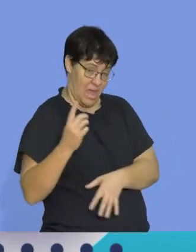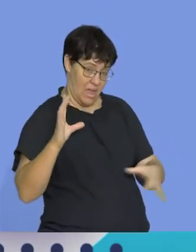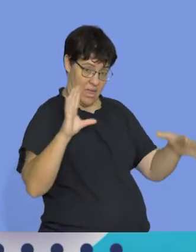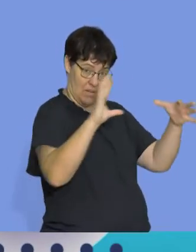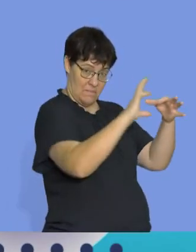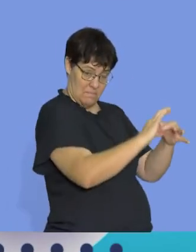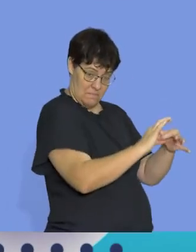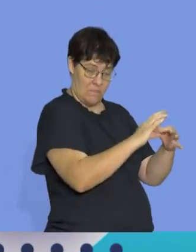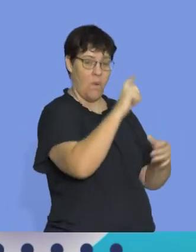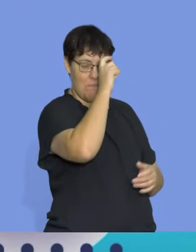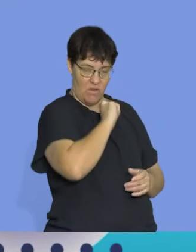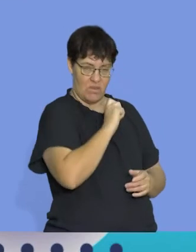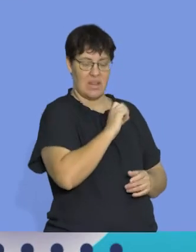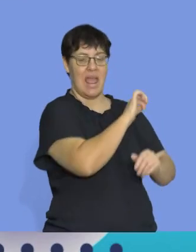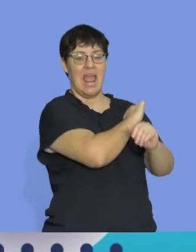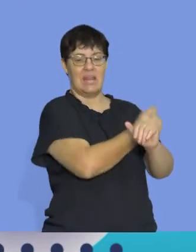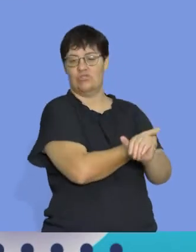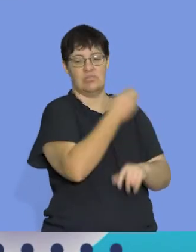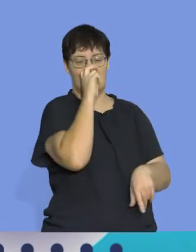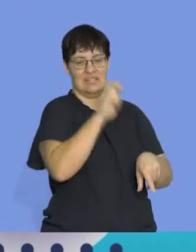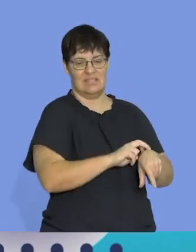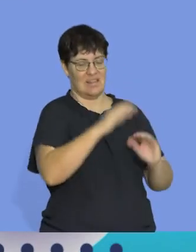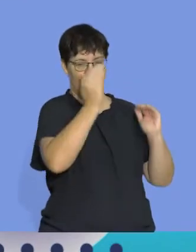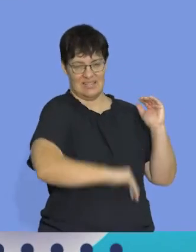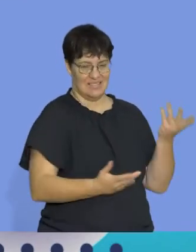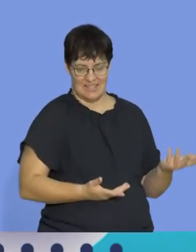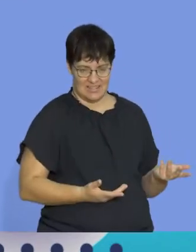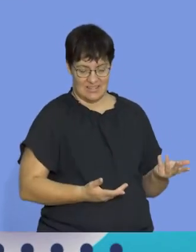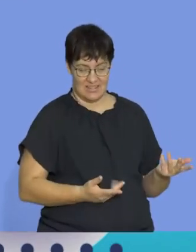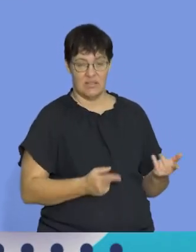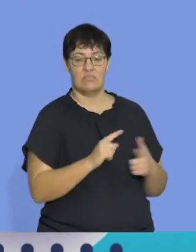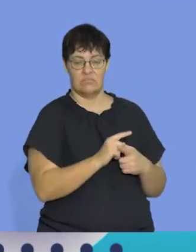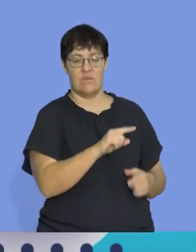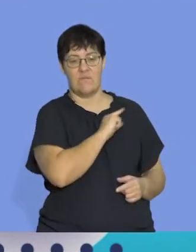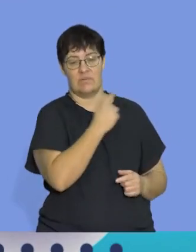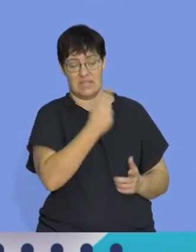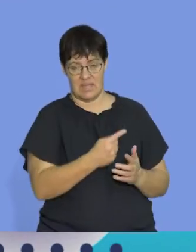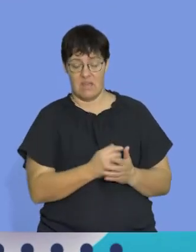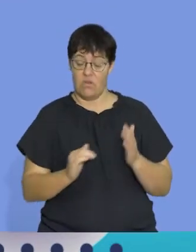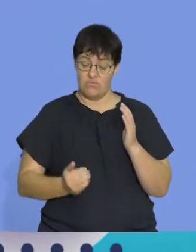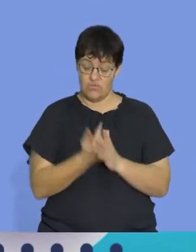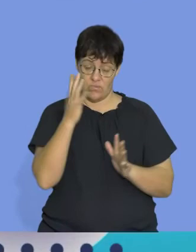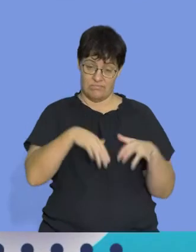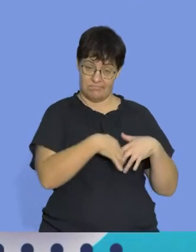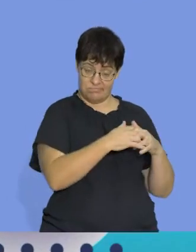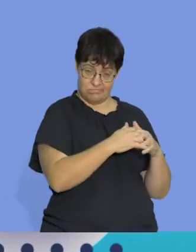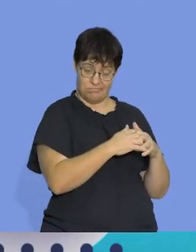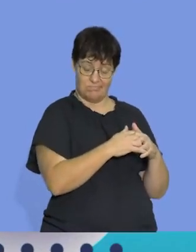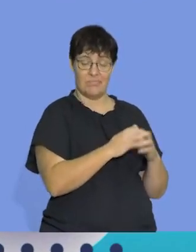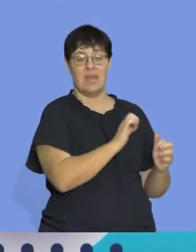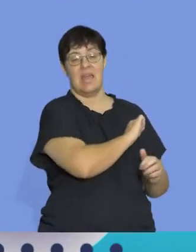profile shows a drop in energy. And then that's why we say at the end of the day, when new bonds are formed, energy is